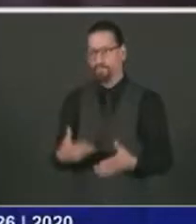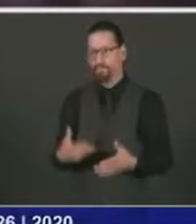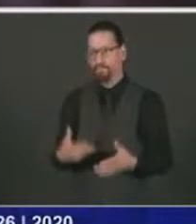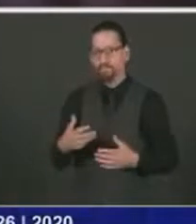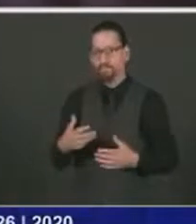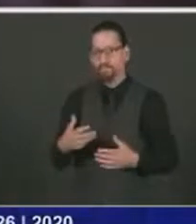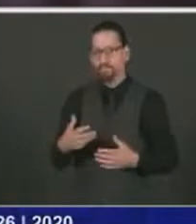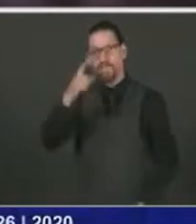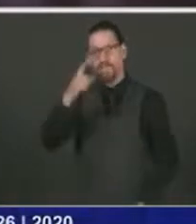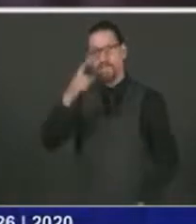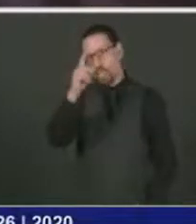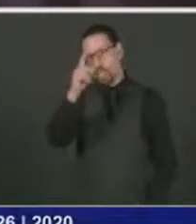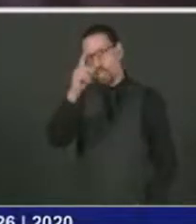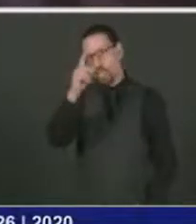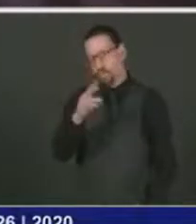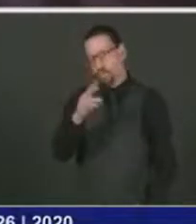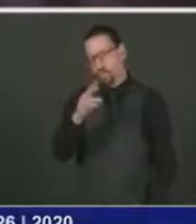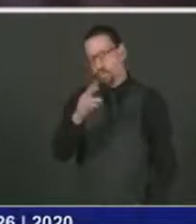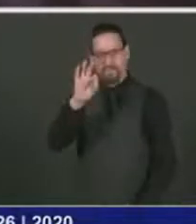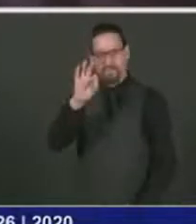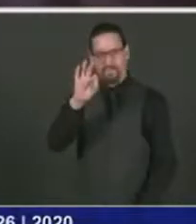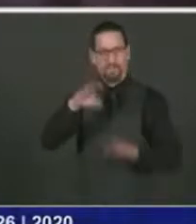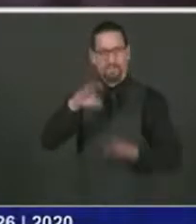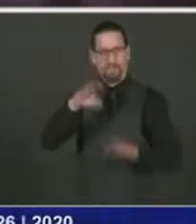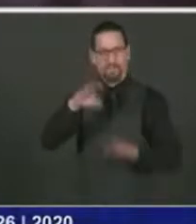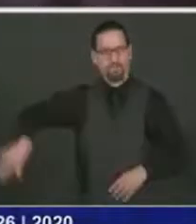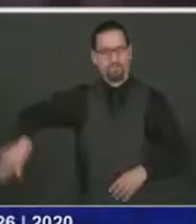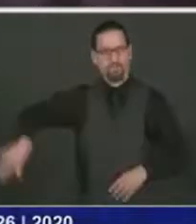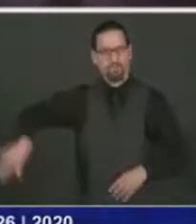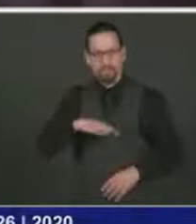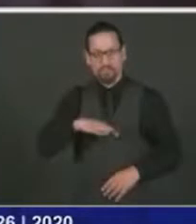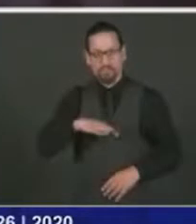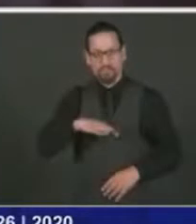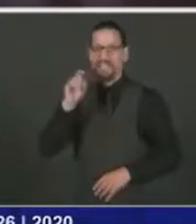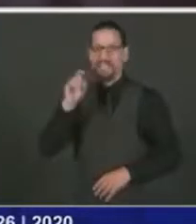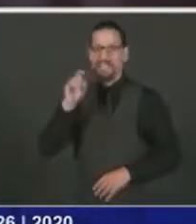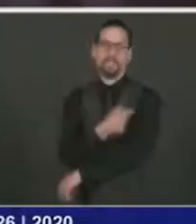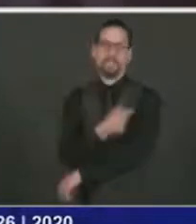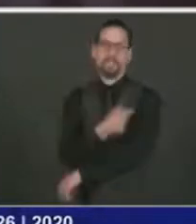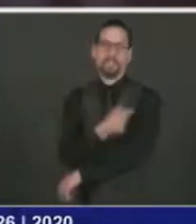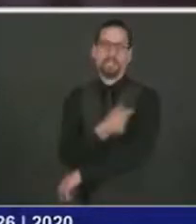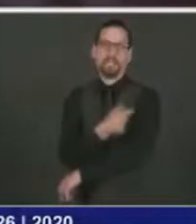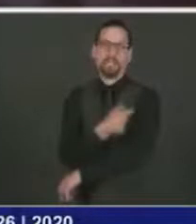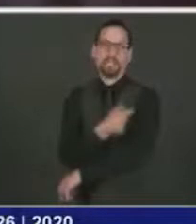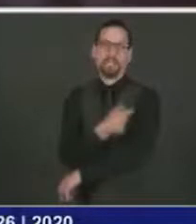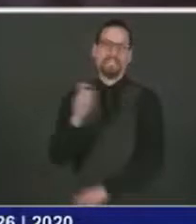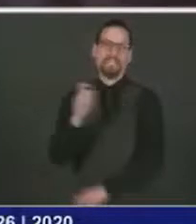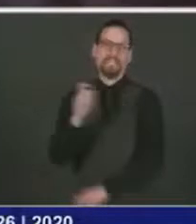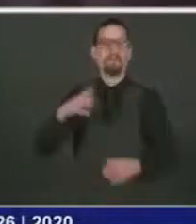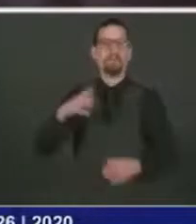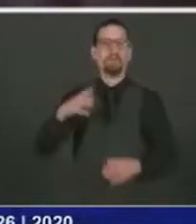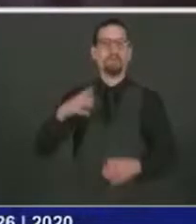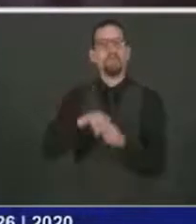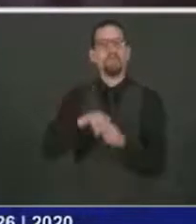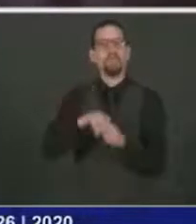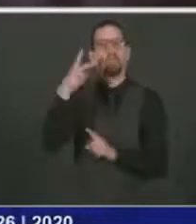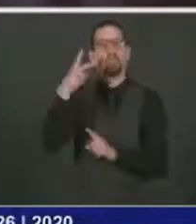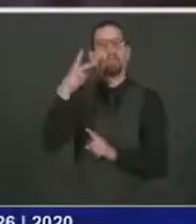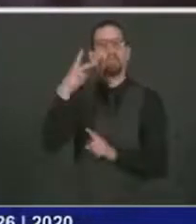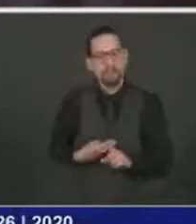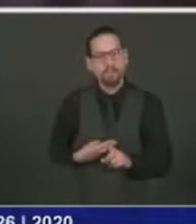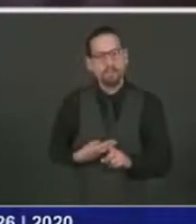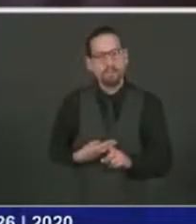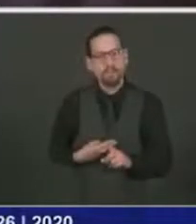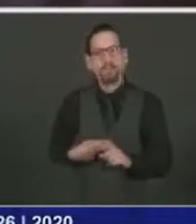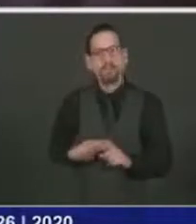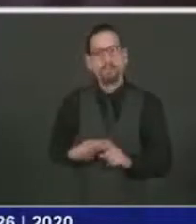we? Where are we? Are we going up the curve? To a good curve to make kids get their immunizations. These physicians are going to share